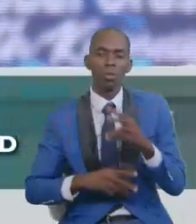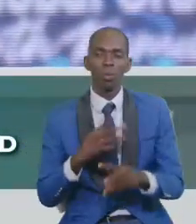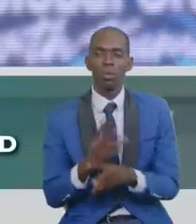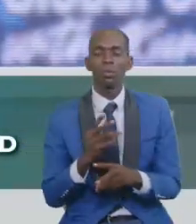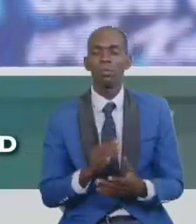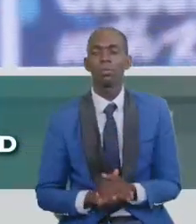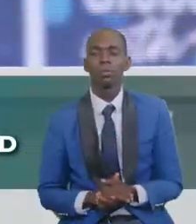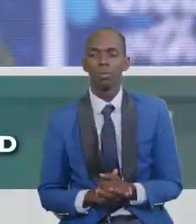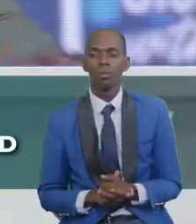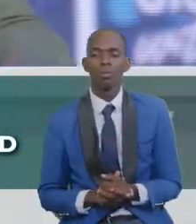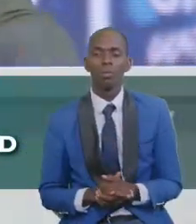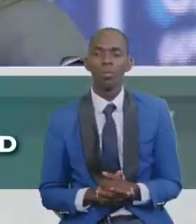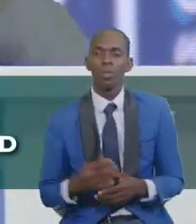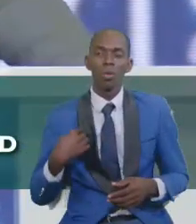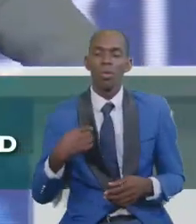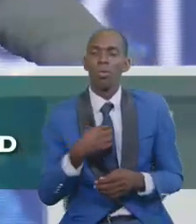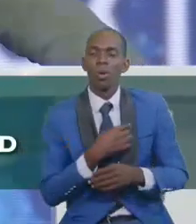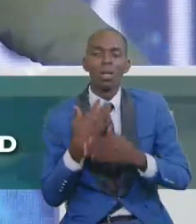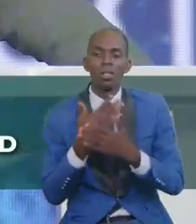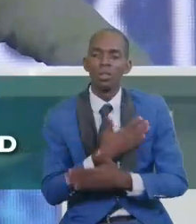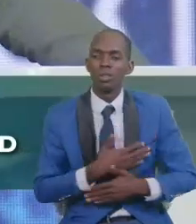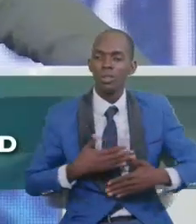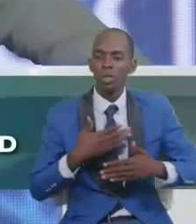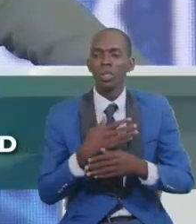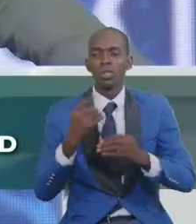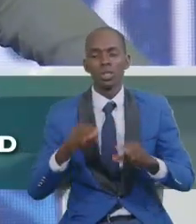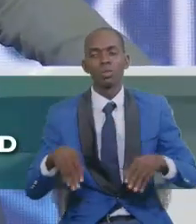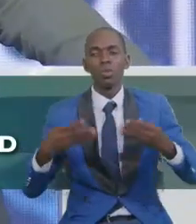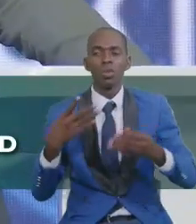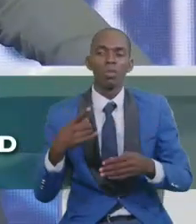We enjoy the provision of the first coming.